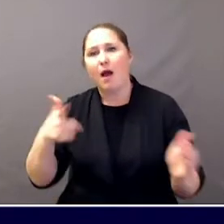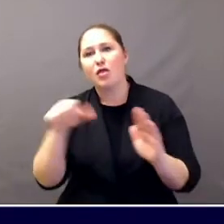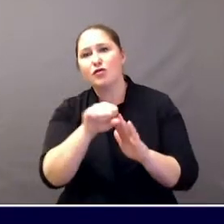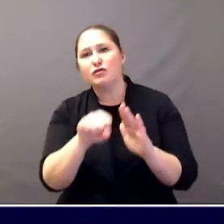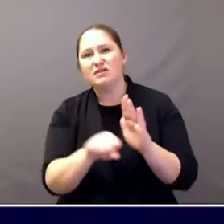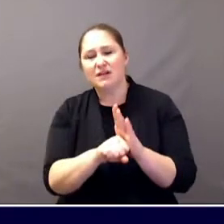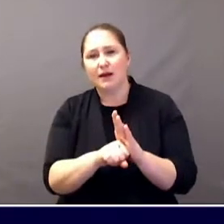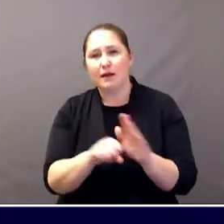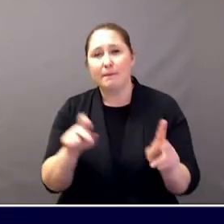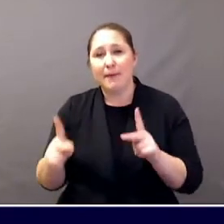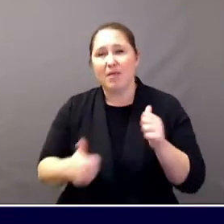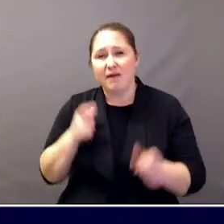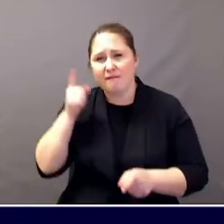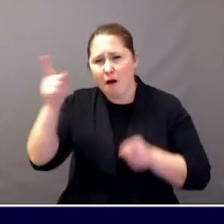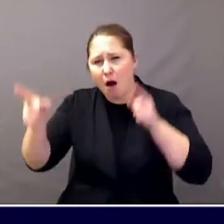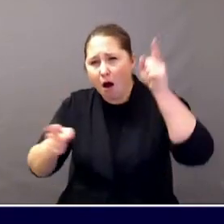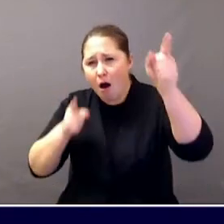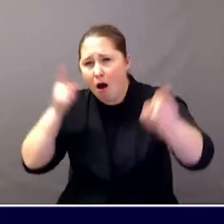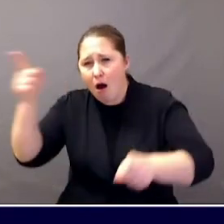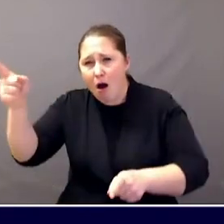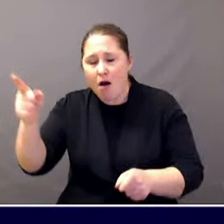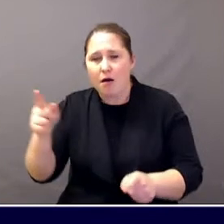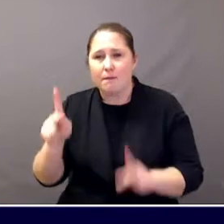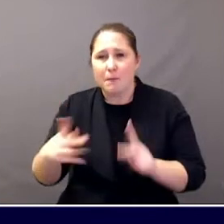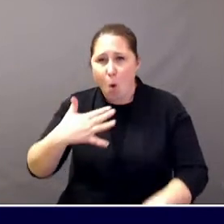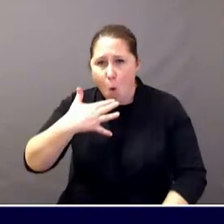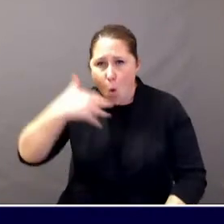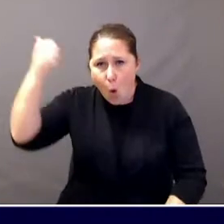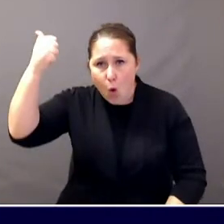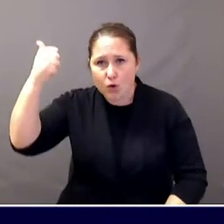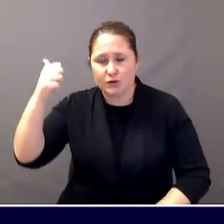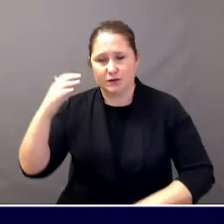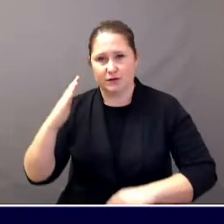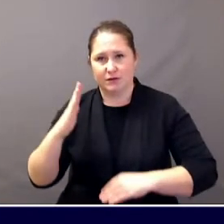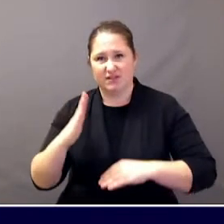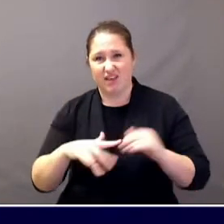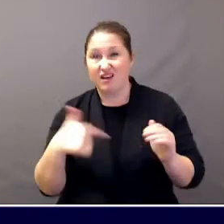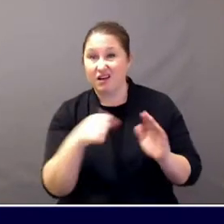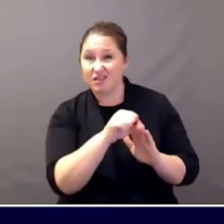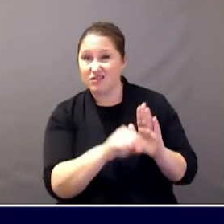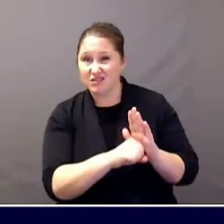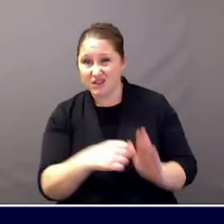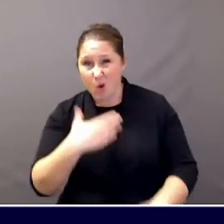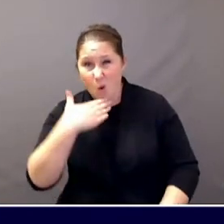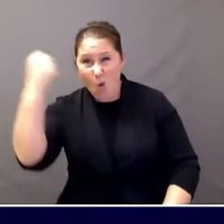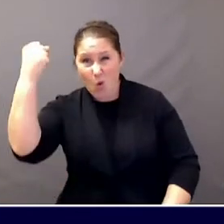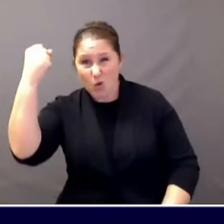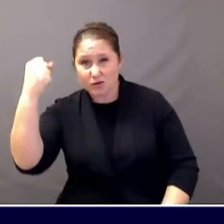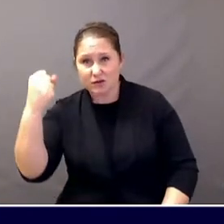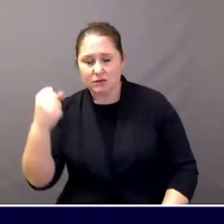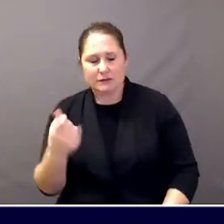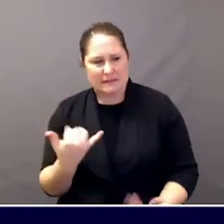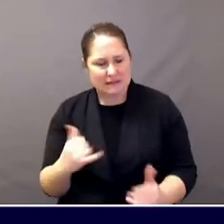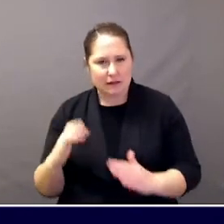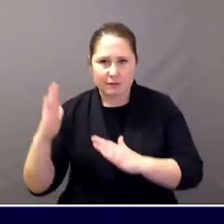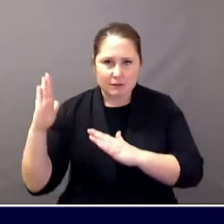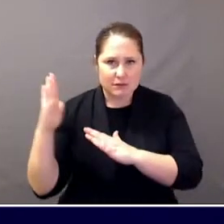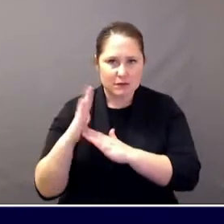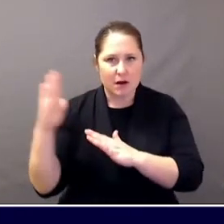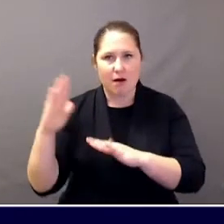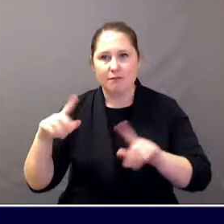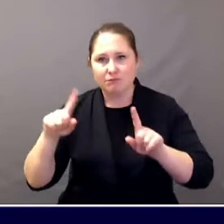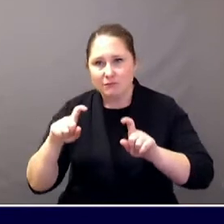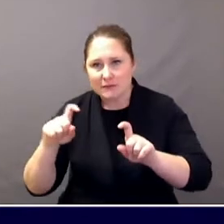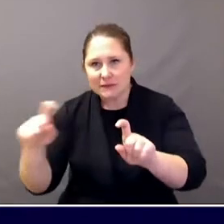than others, we are still doing a much better job than most states in testing and treating and